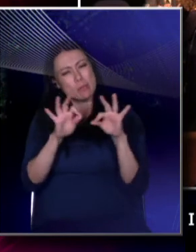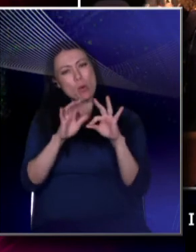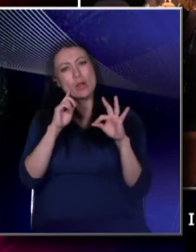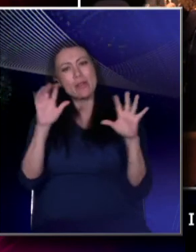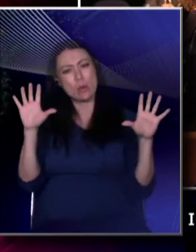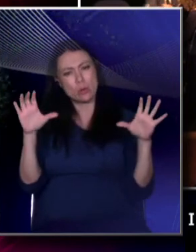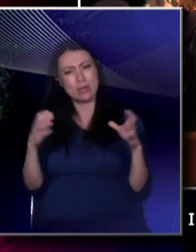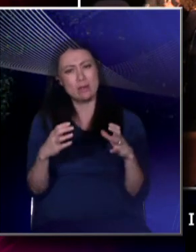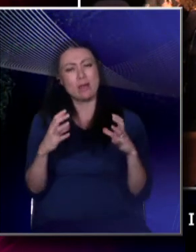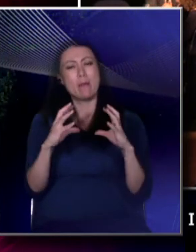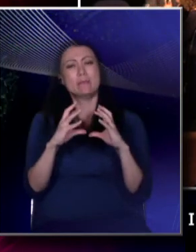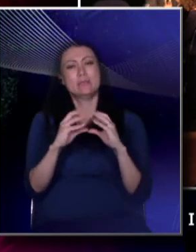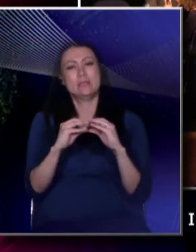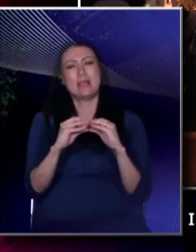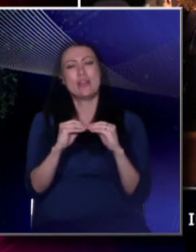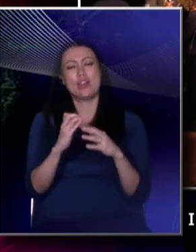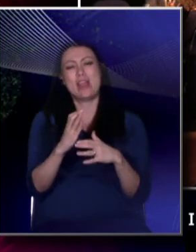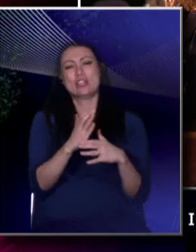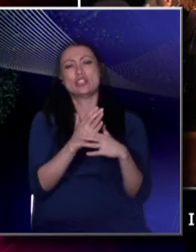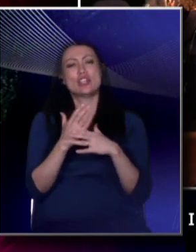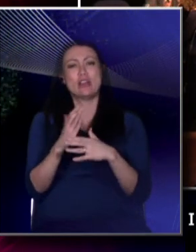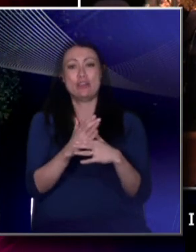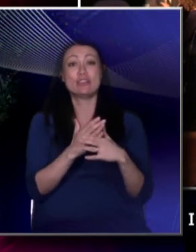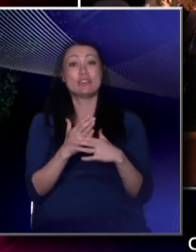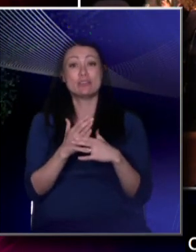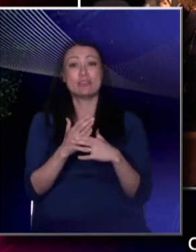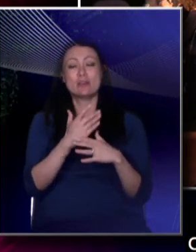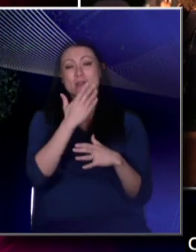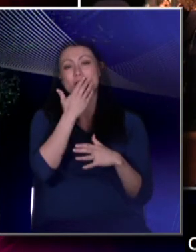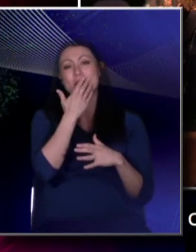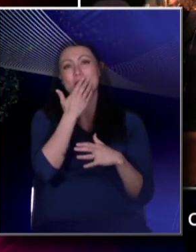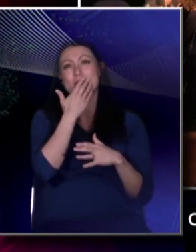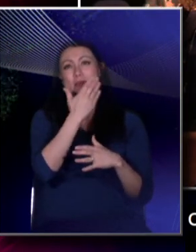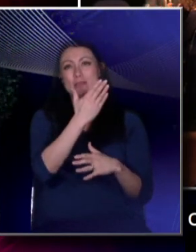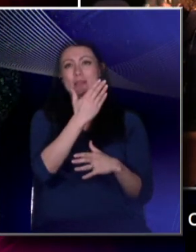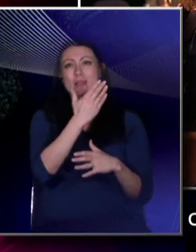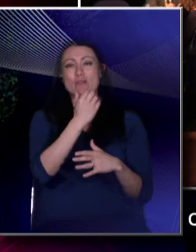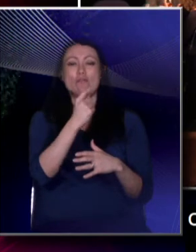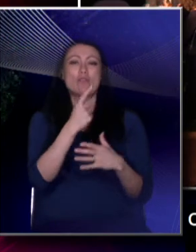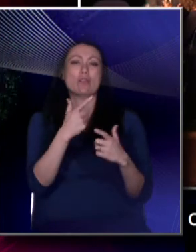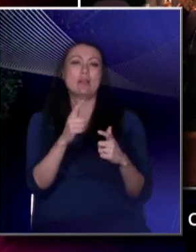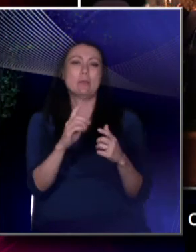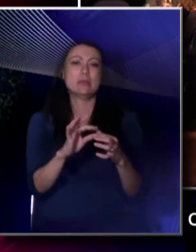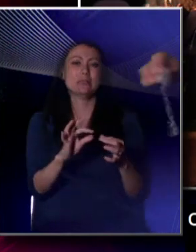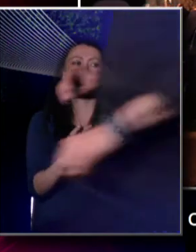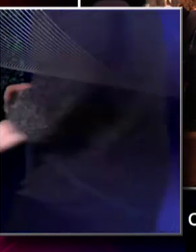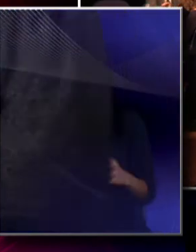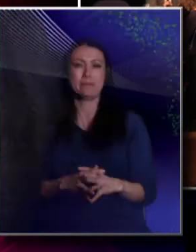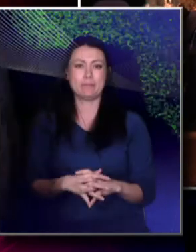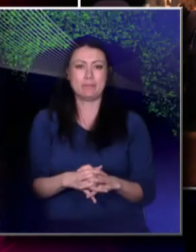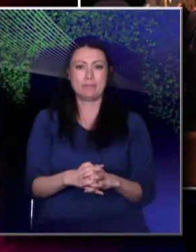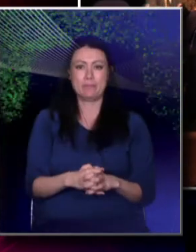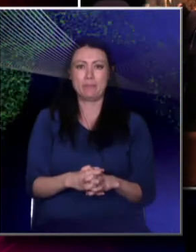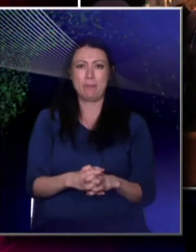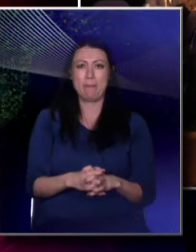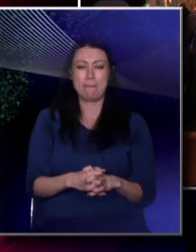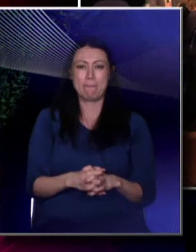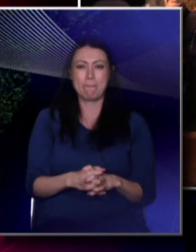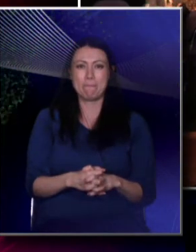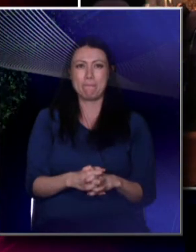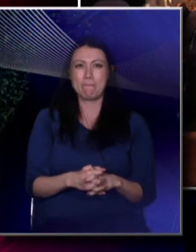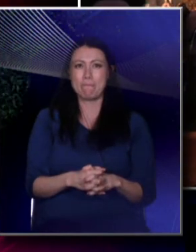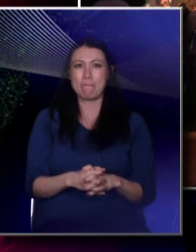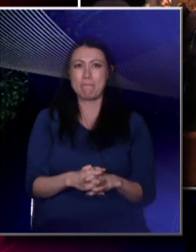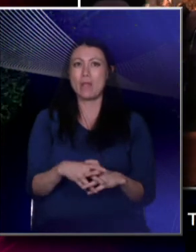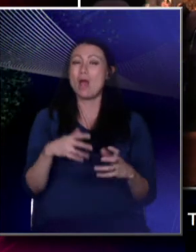and share it as a community. So thank you for letting me speak on that. I don't want to occupy too much of the conversation because I think